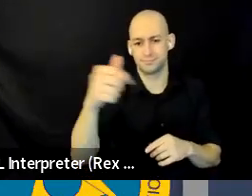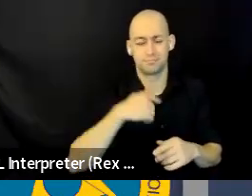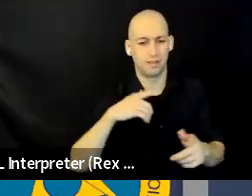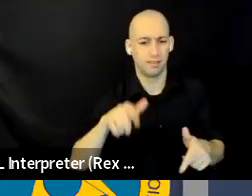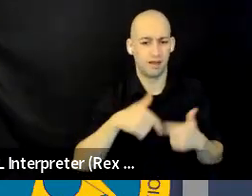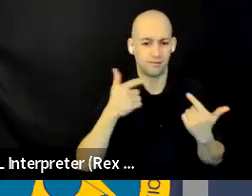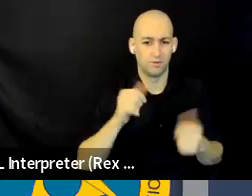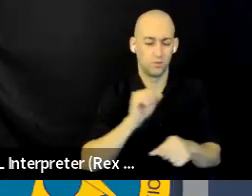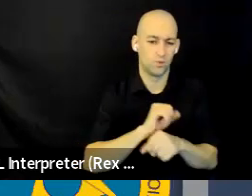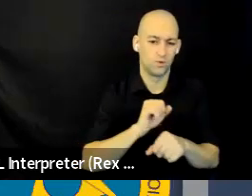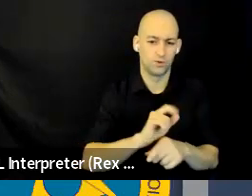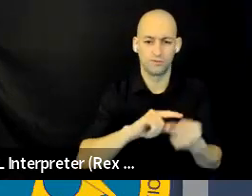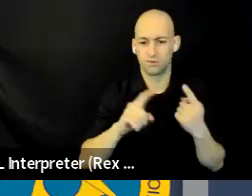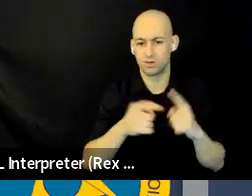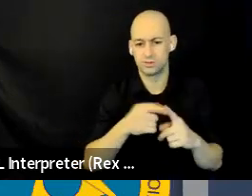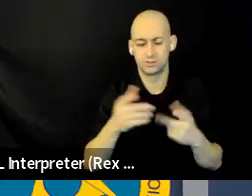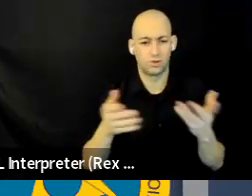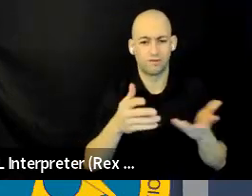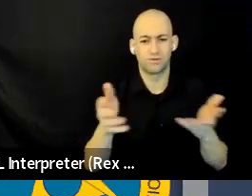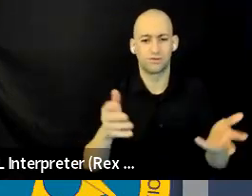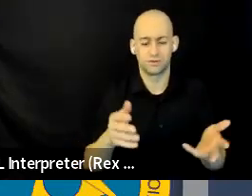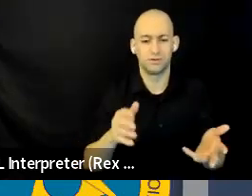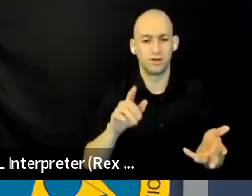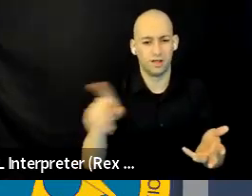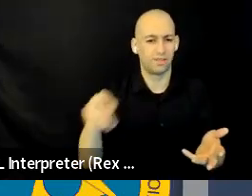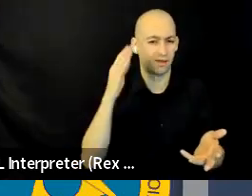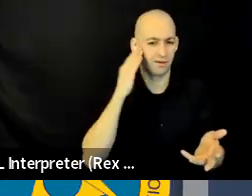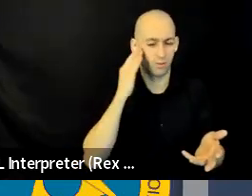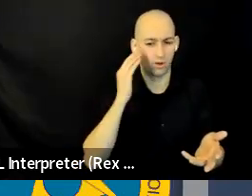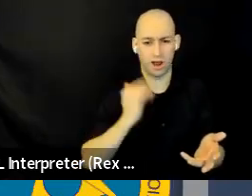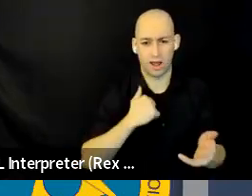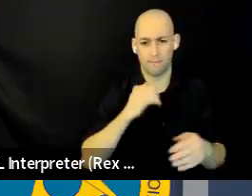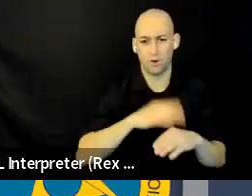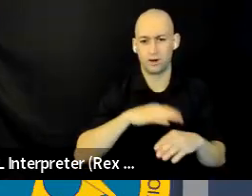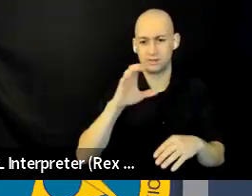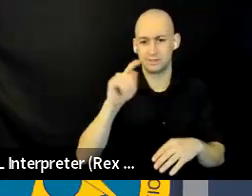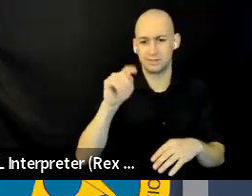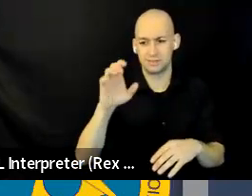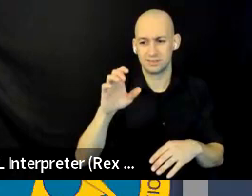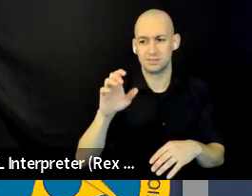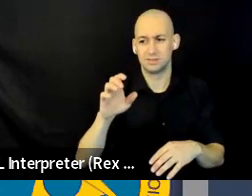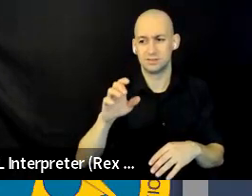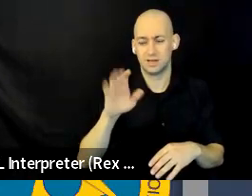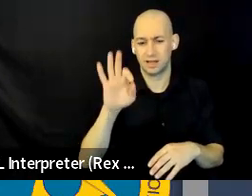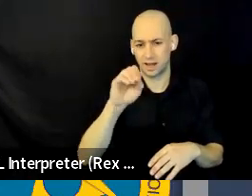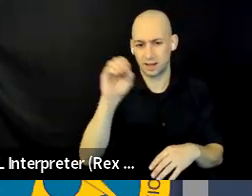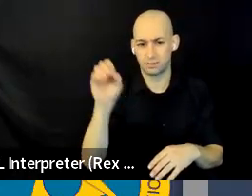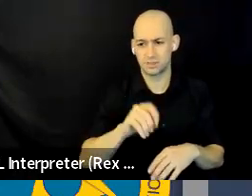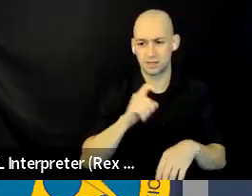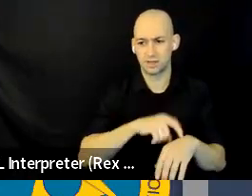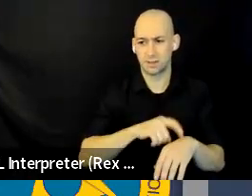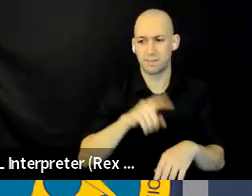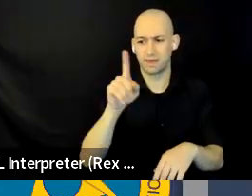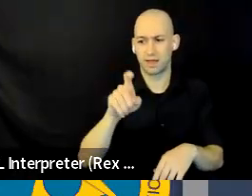friends or this and that, and if they are aware I'm on the Transportation Commission, 90% of the time, what are you going to do